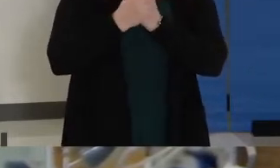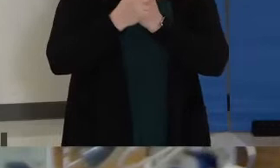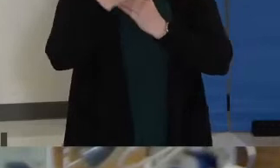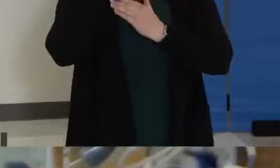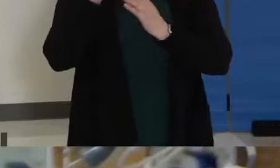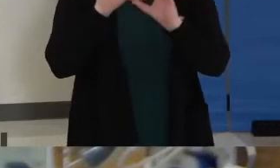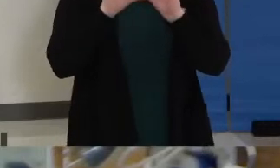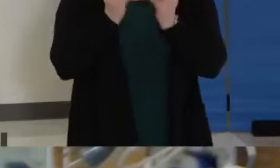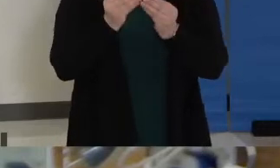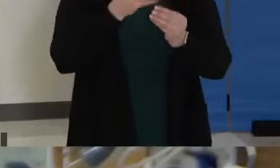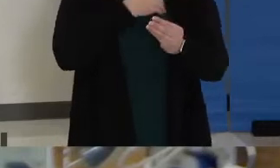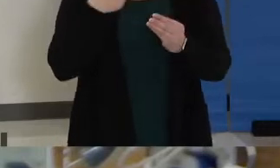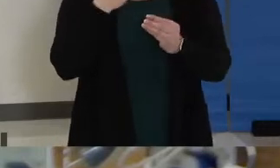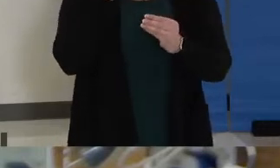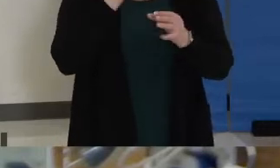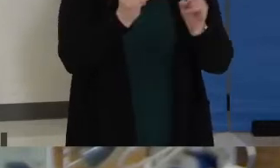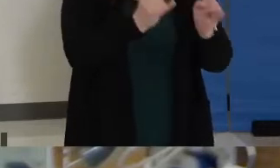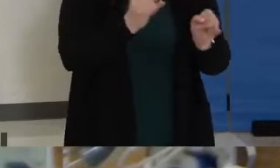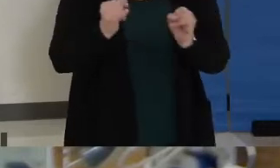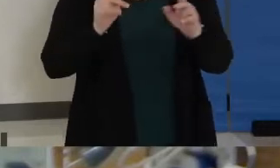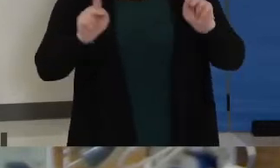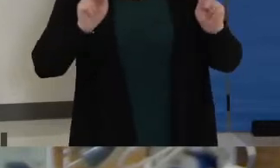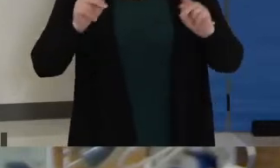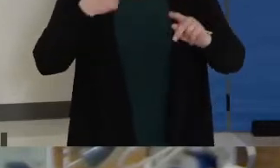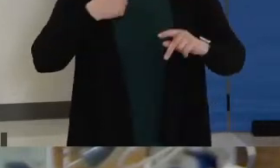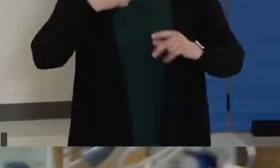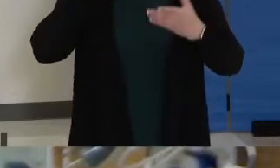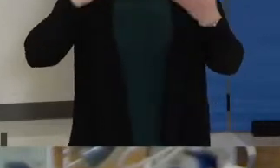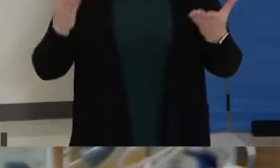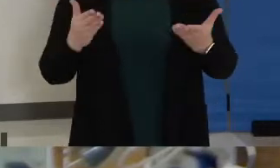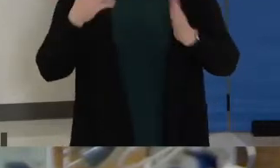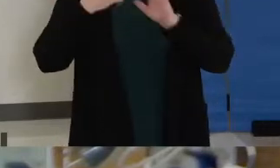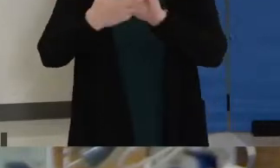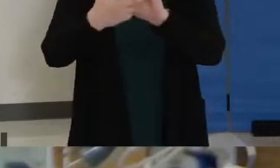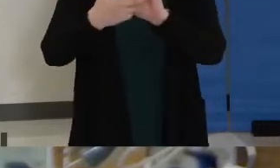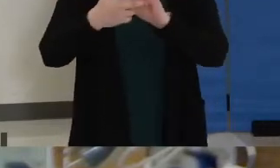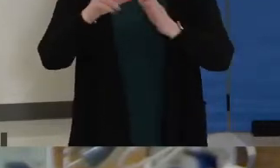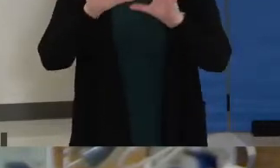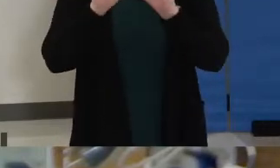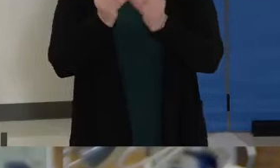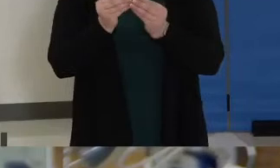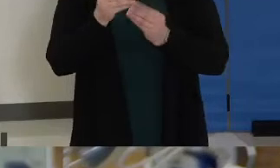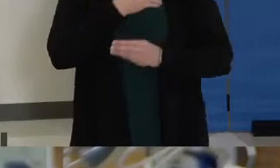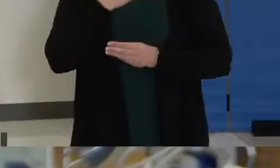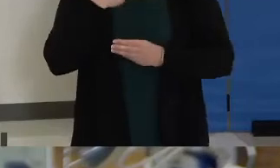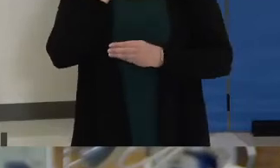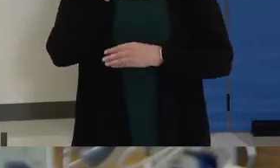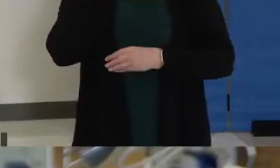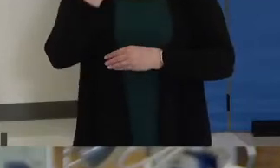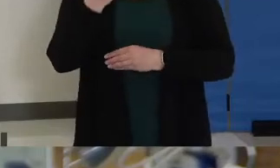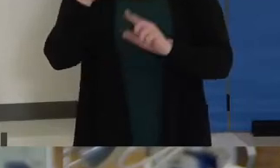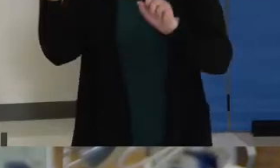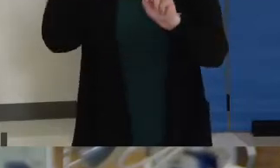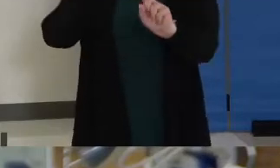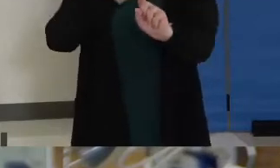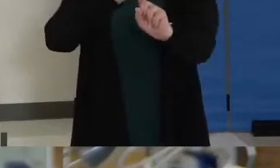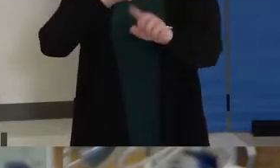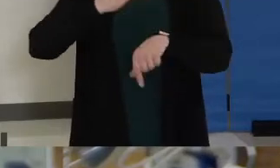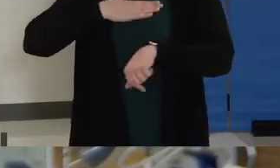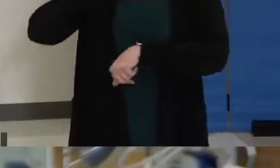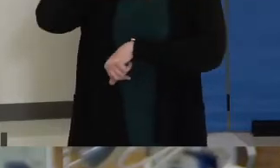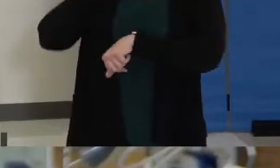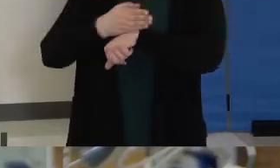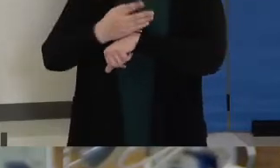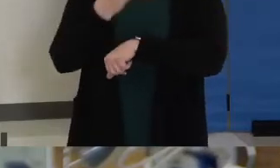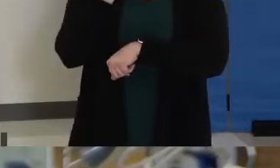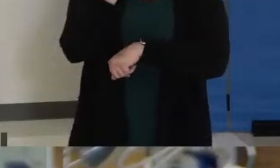family members and individuals. So I'm here representing the family member voice. My son is one of